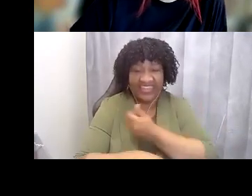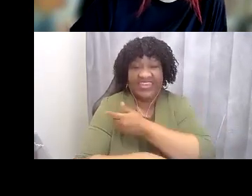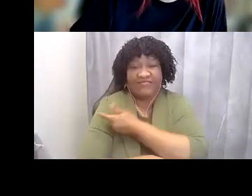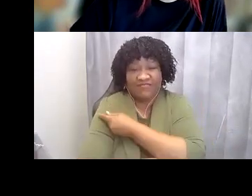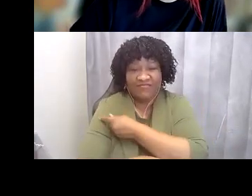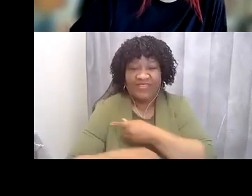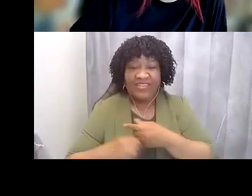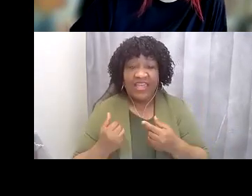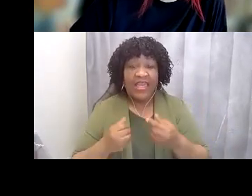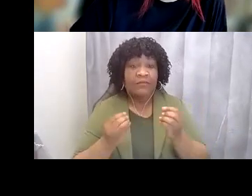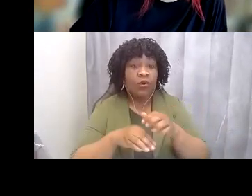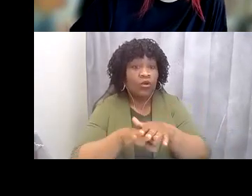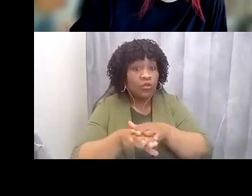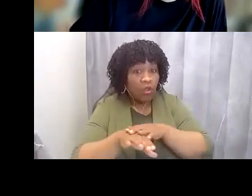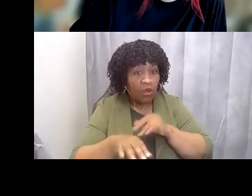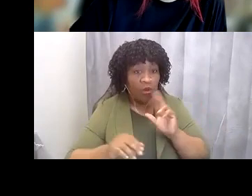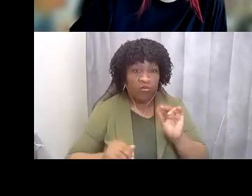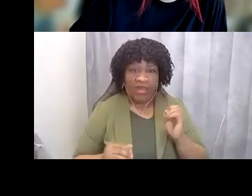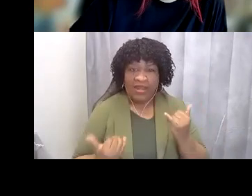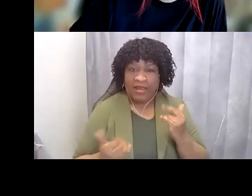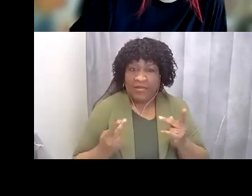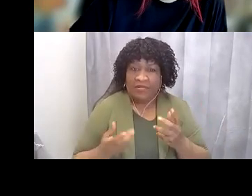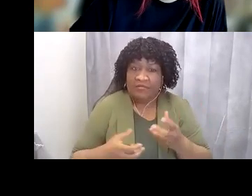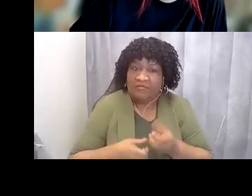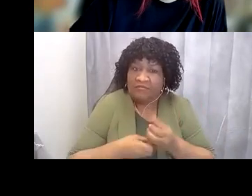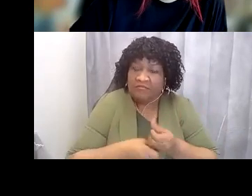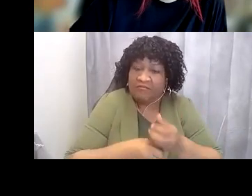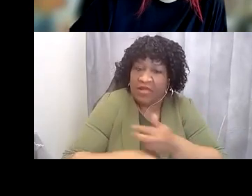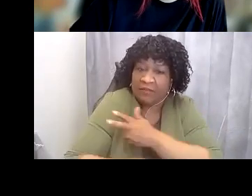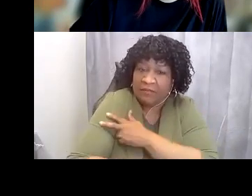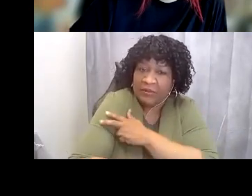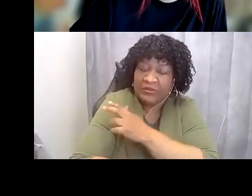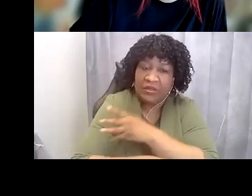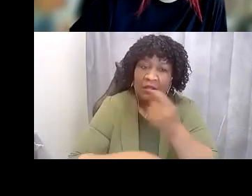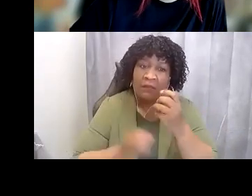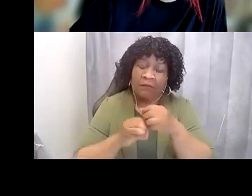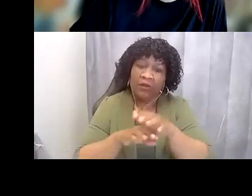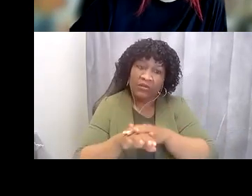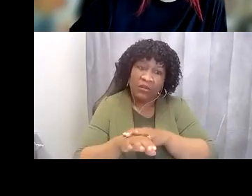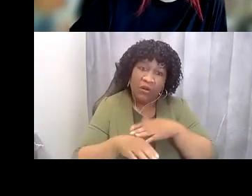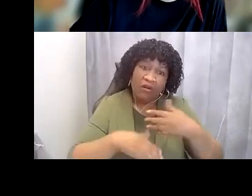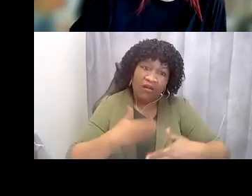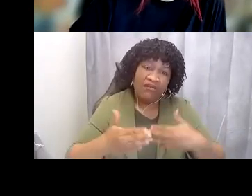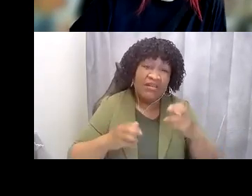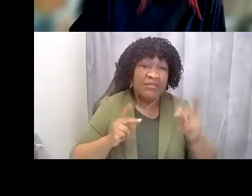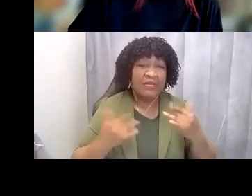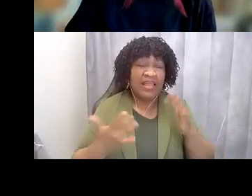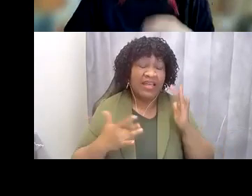much slower rate of people getting boosters. As you all know, folks are sick of it.